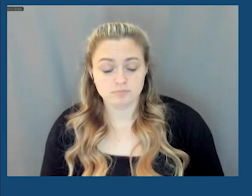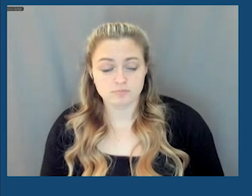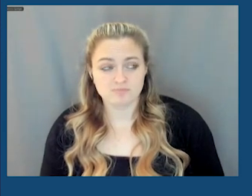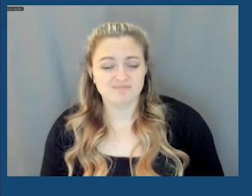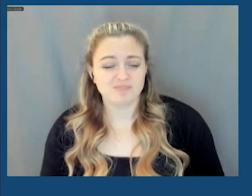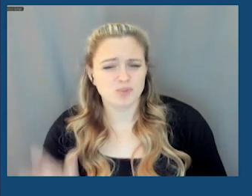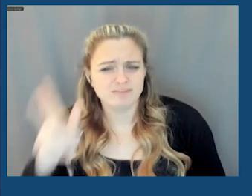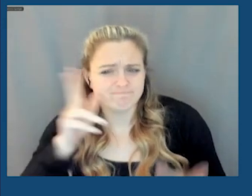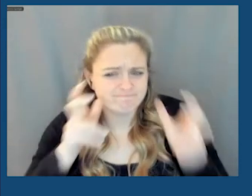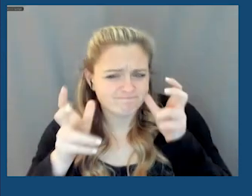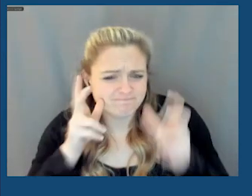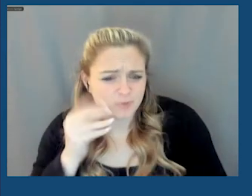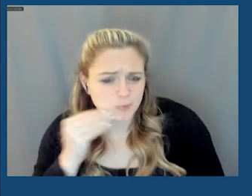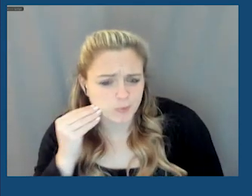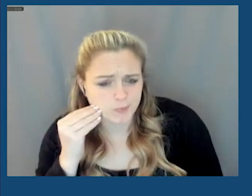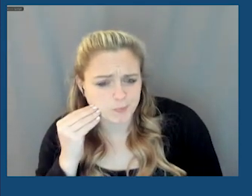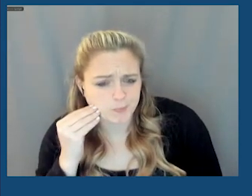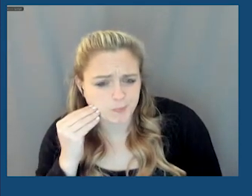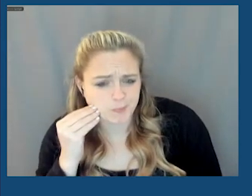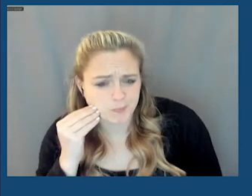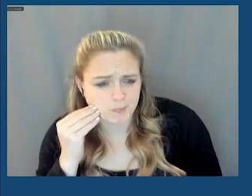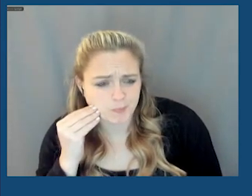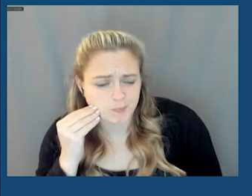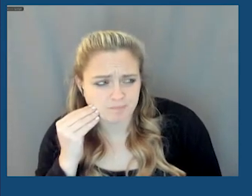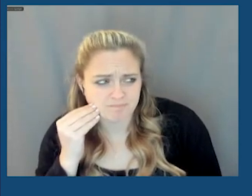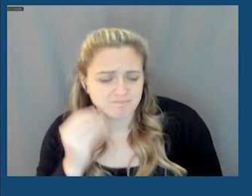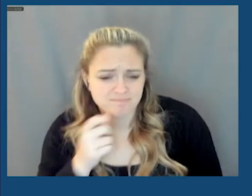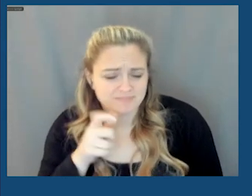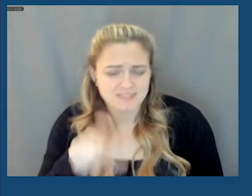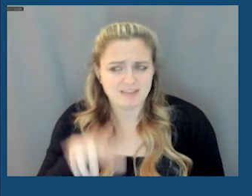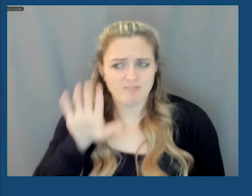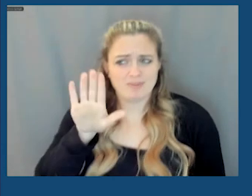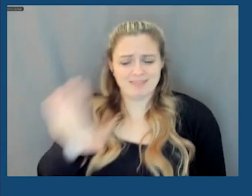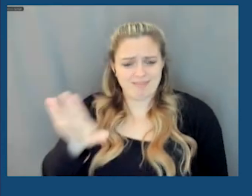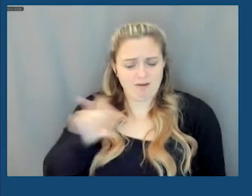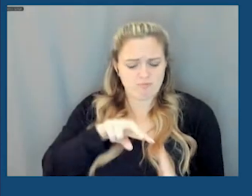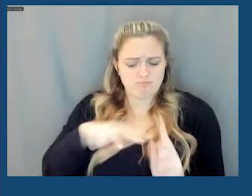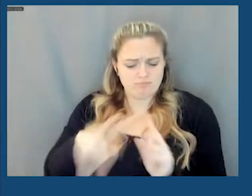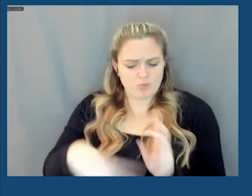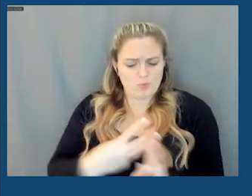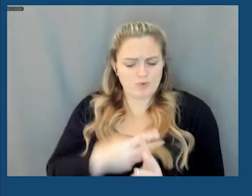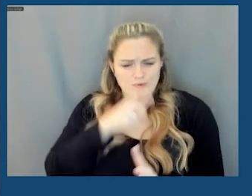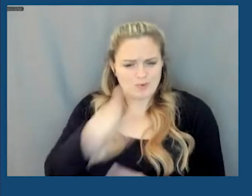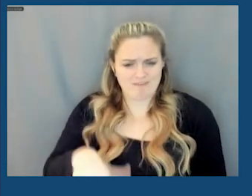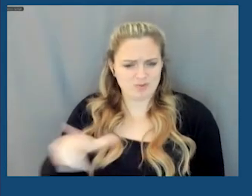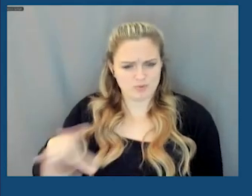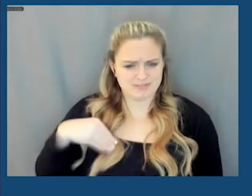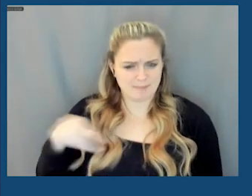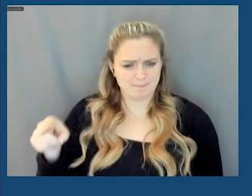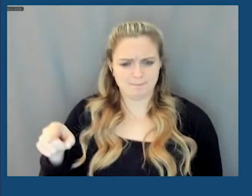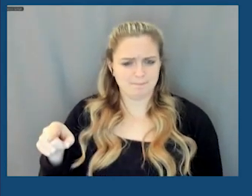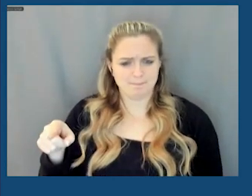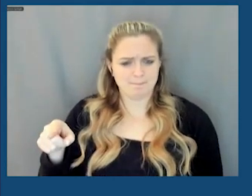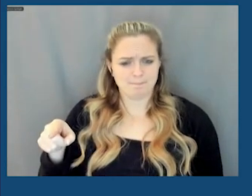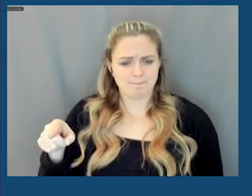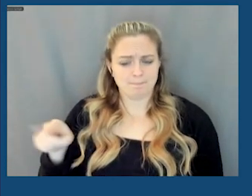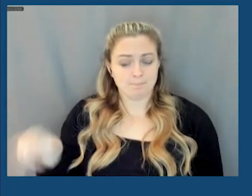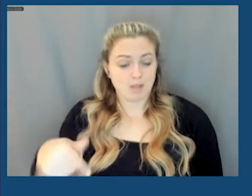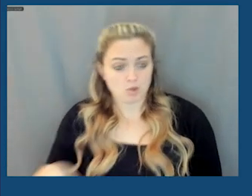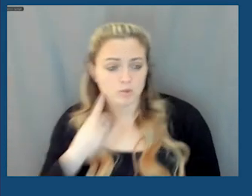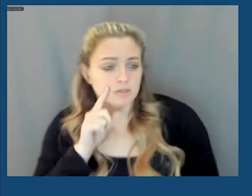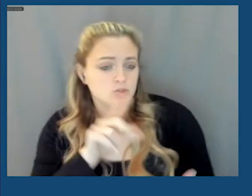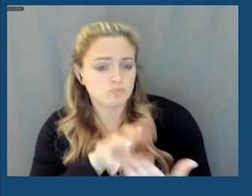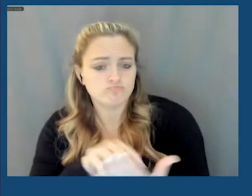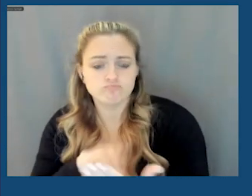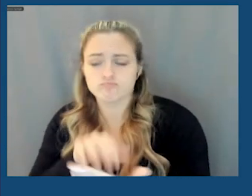at homes does not have to be their perception of the world out there. There are other forces out there in our schools, in